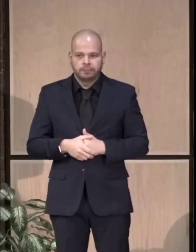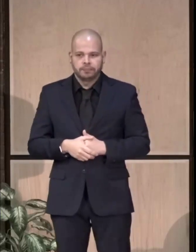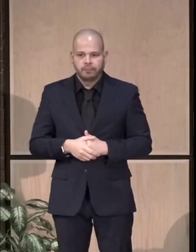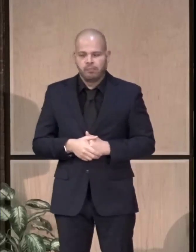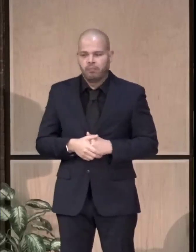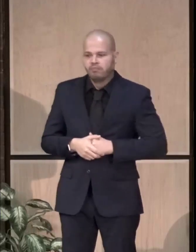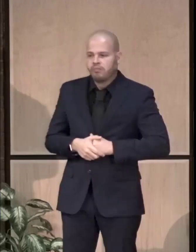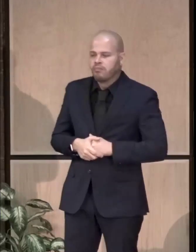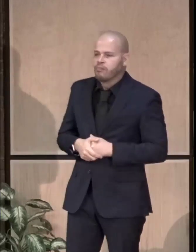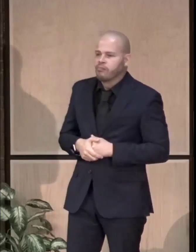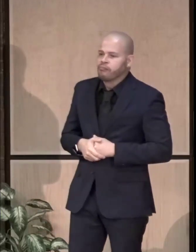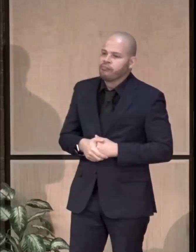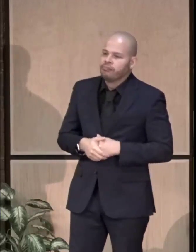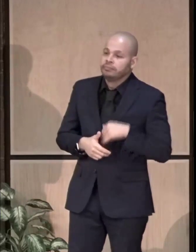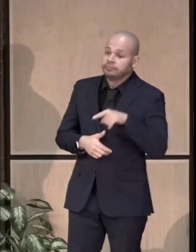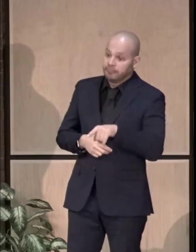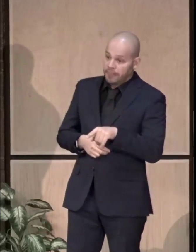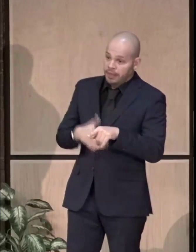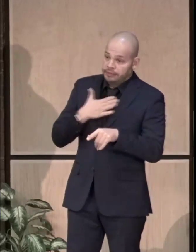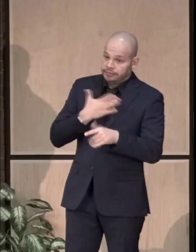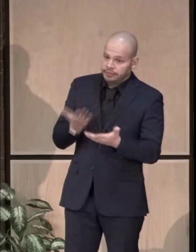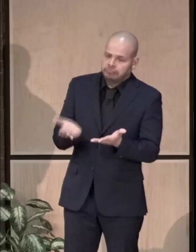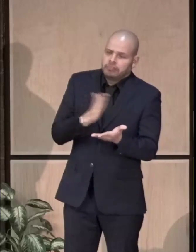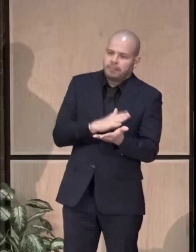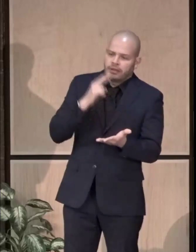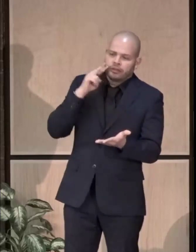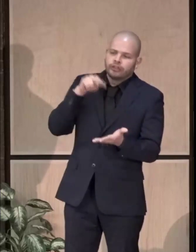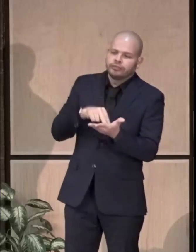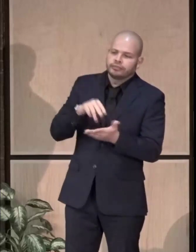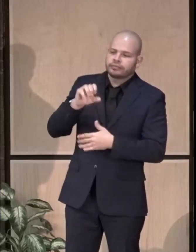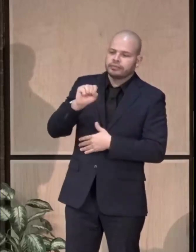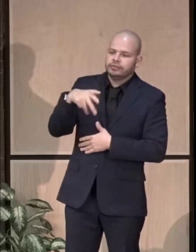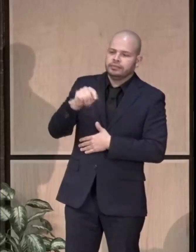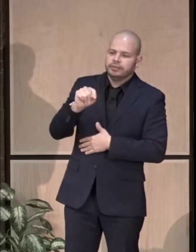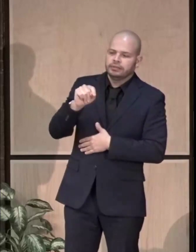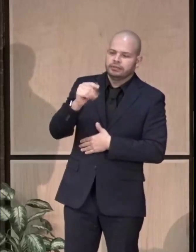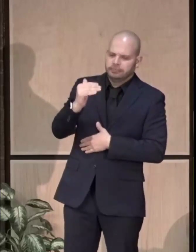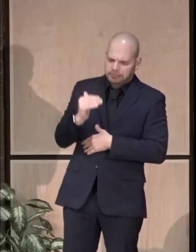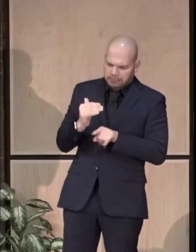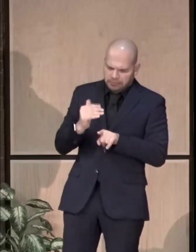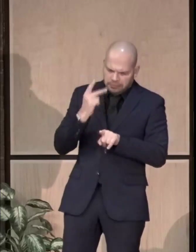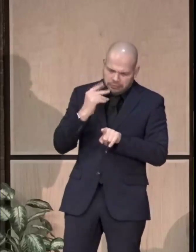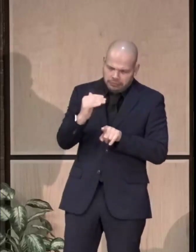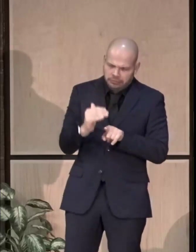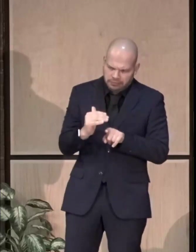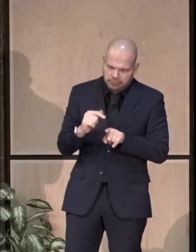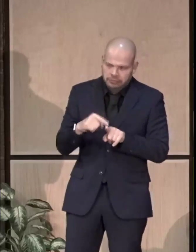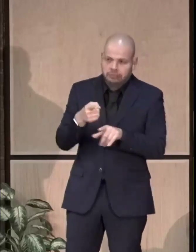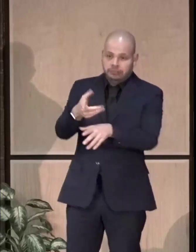Okay, so let's turn to September, and you received a text at 2 in the morning